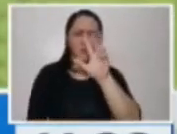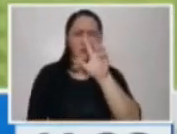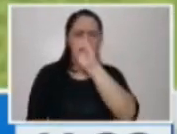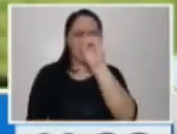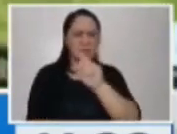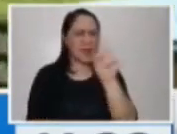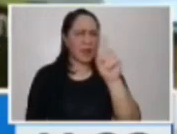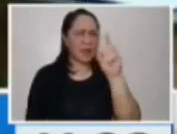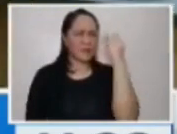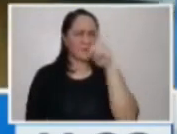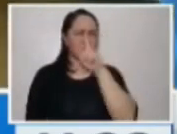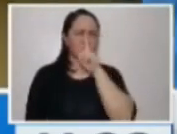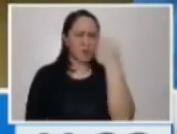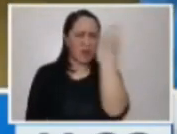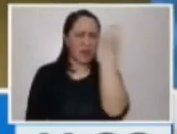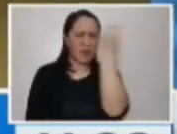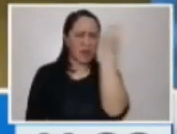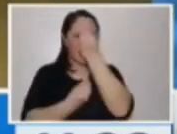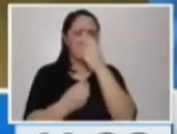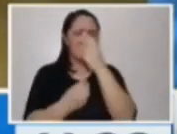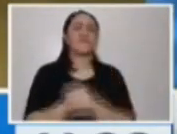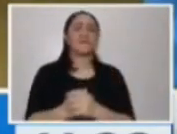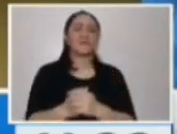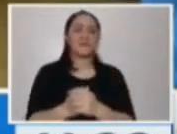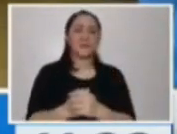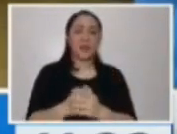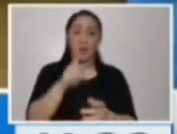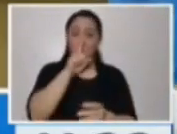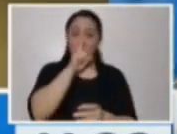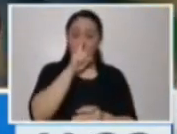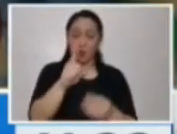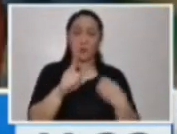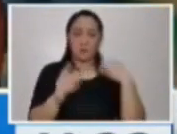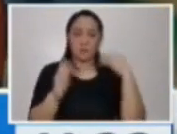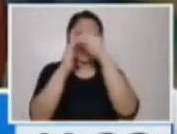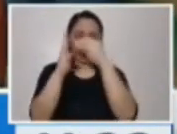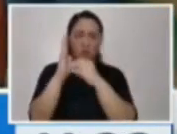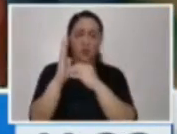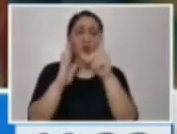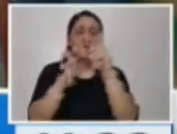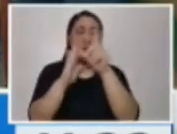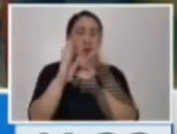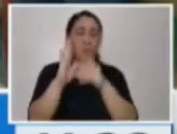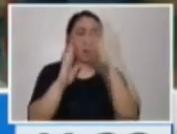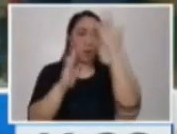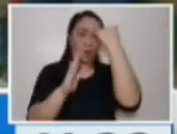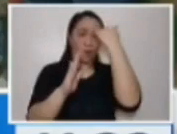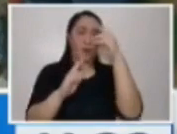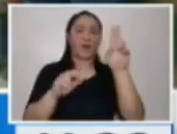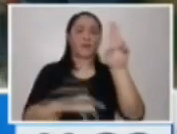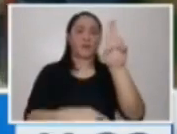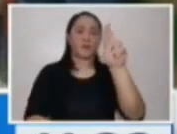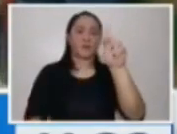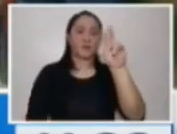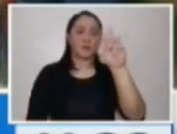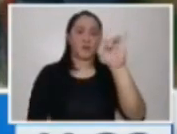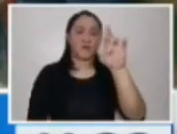increase na to. And inulit din natin itong recently, no? Yung increase. And itong recent